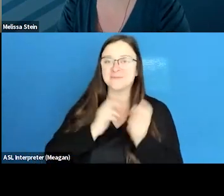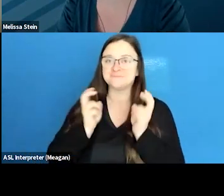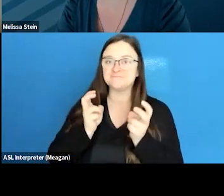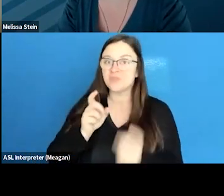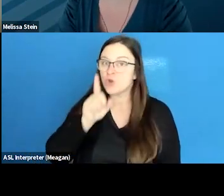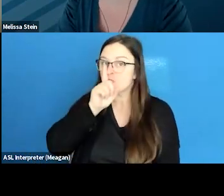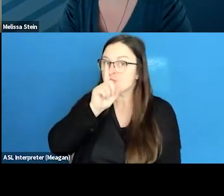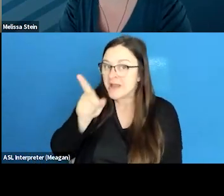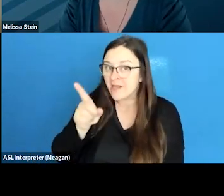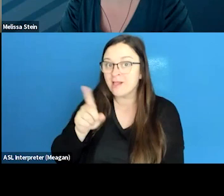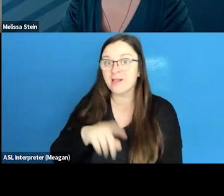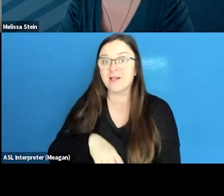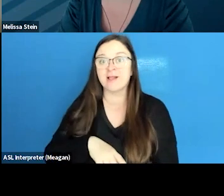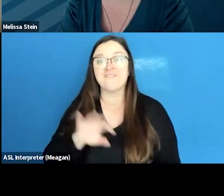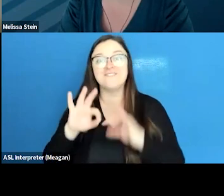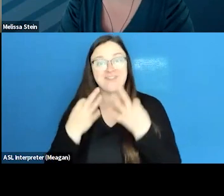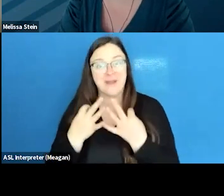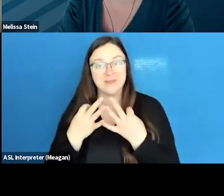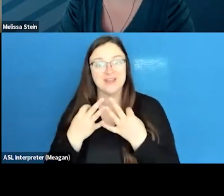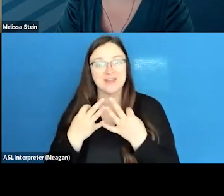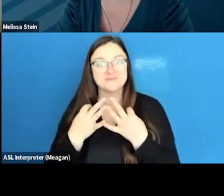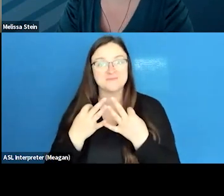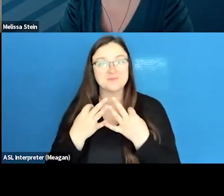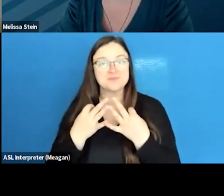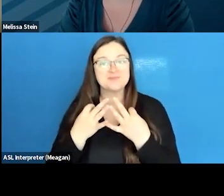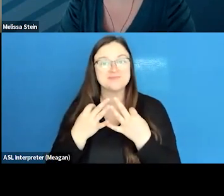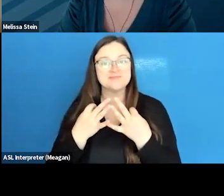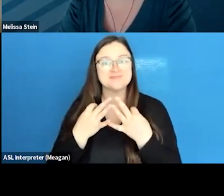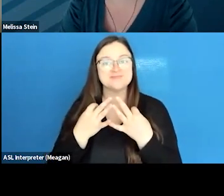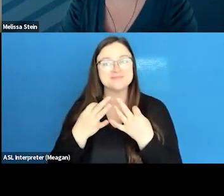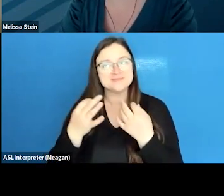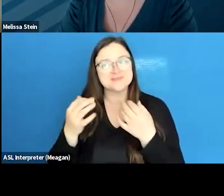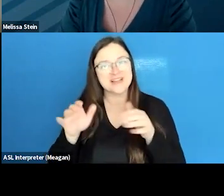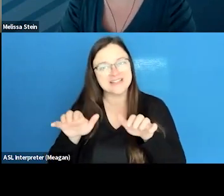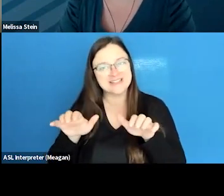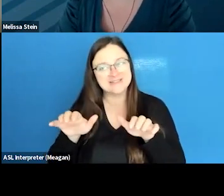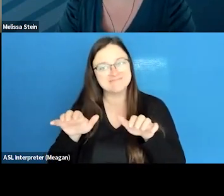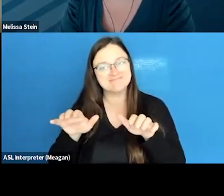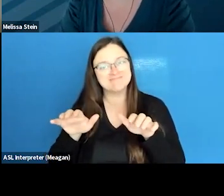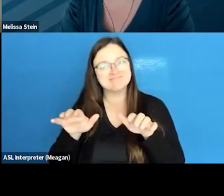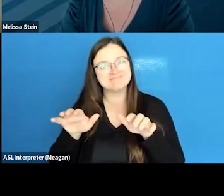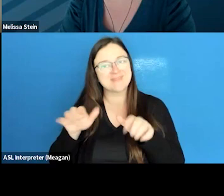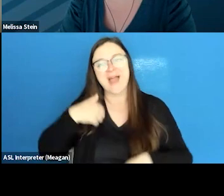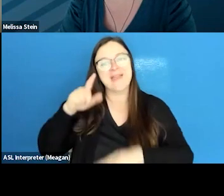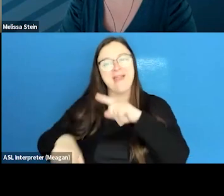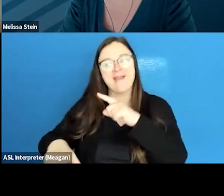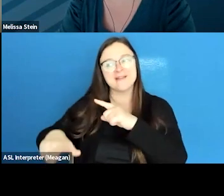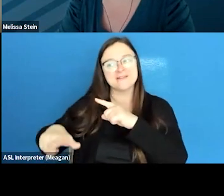family, so to speak, is engaging in behavior that I just can't be around. So family, it could be anyone.